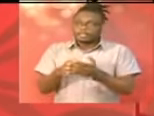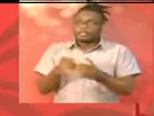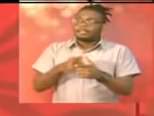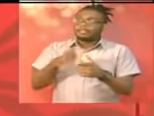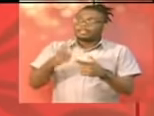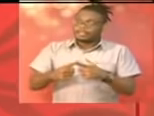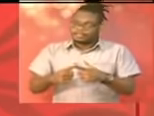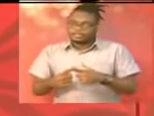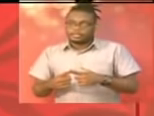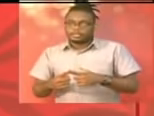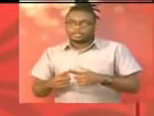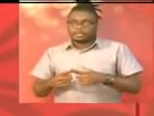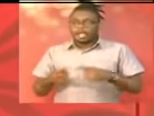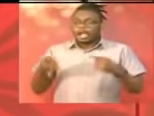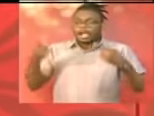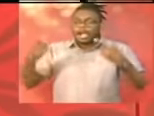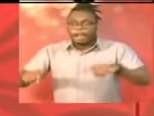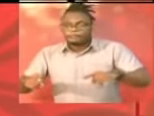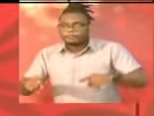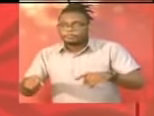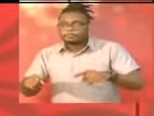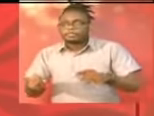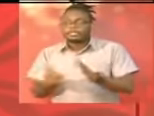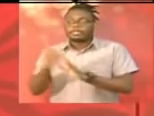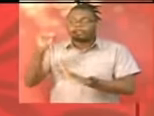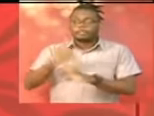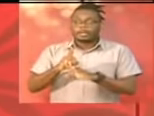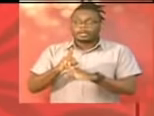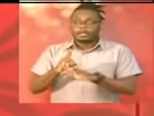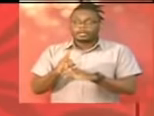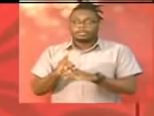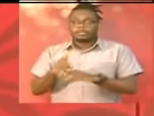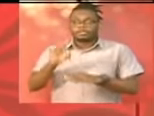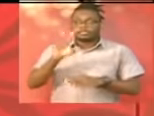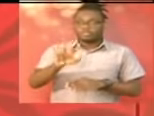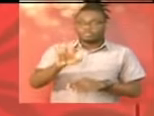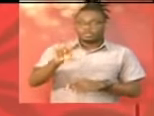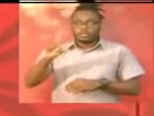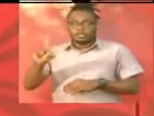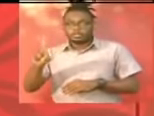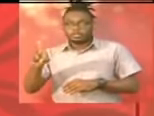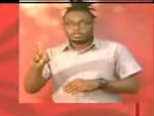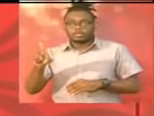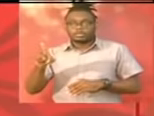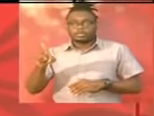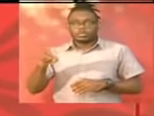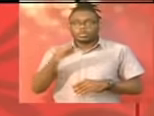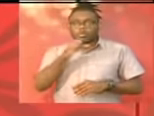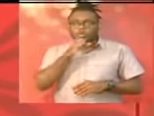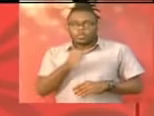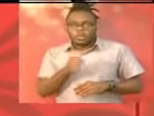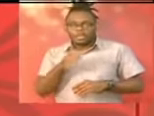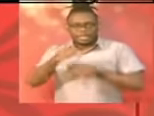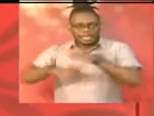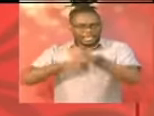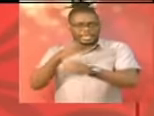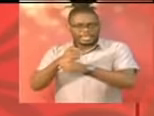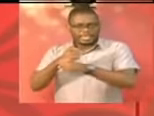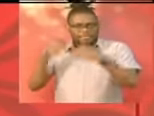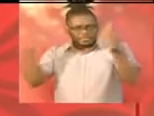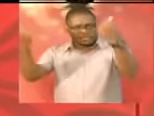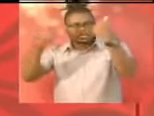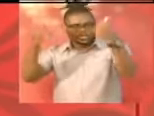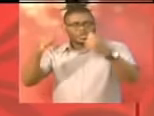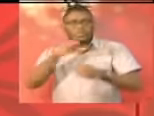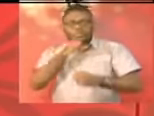December 31st, as I sat participating virtually in All Year's Night Holy Mass, a wave of dizziness hit